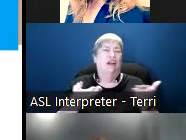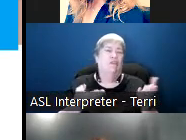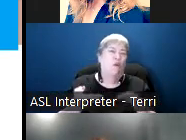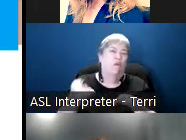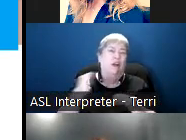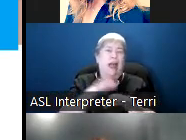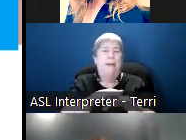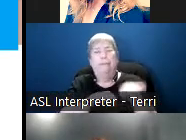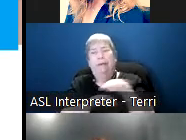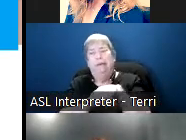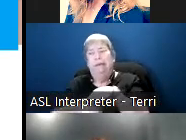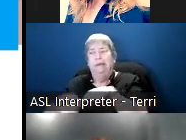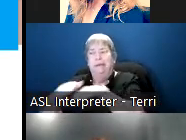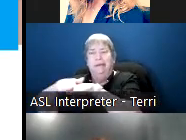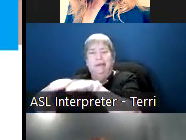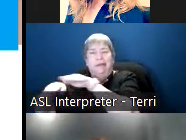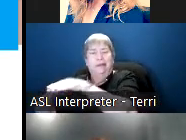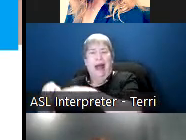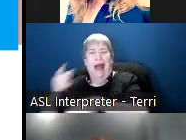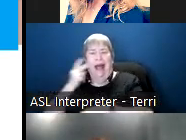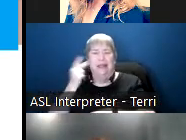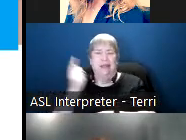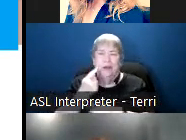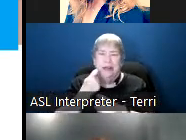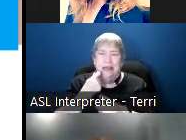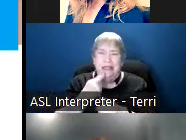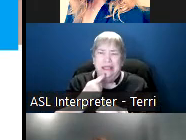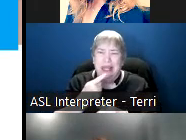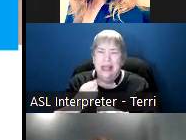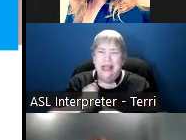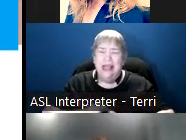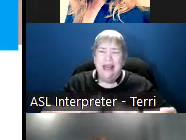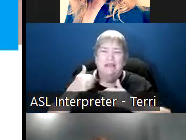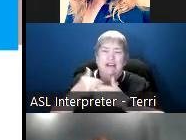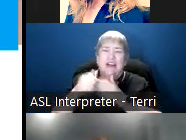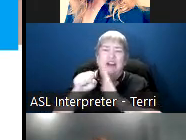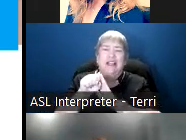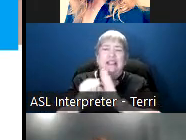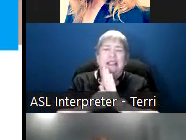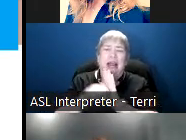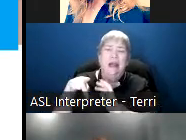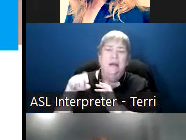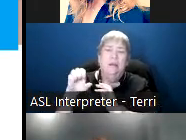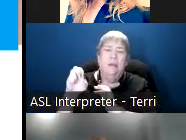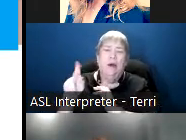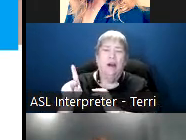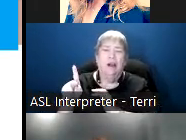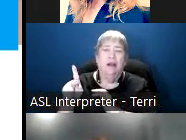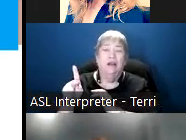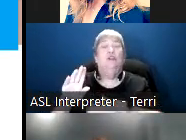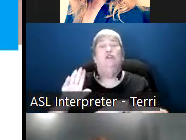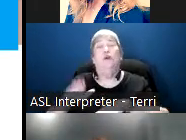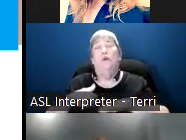So, I saw someone put in that they live near a state park. That probably walking in the state